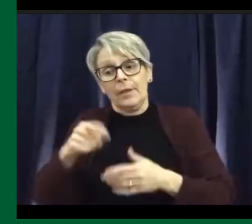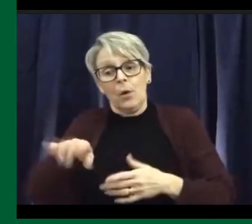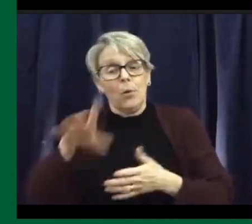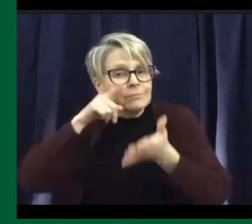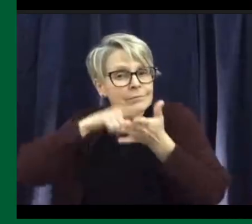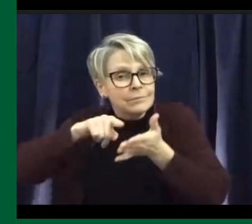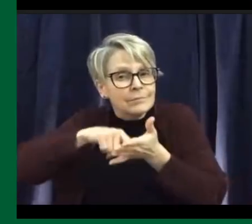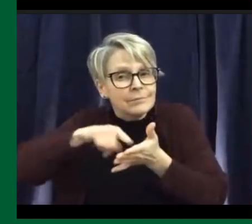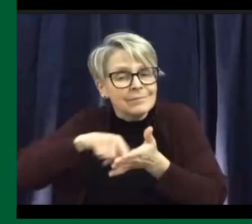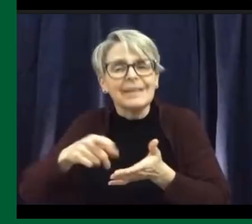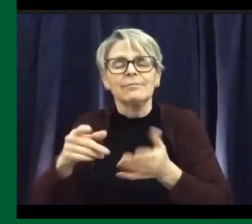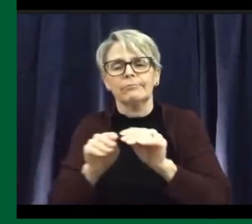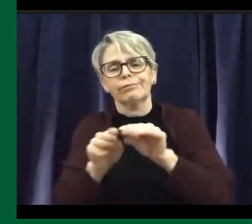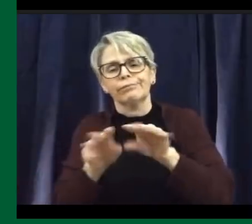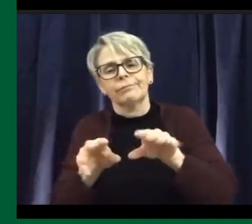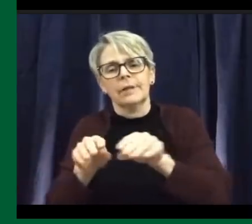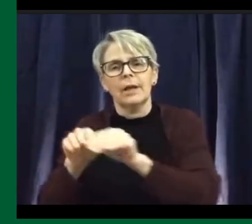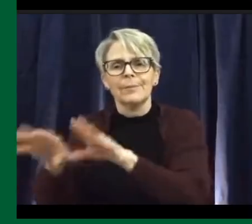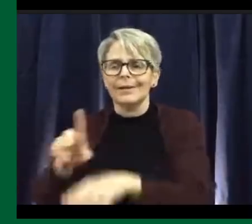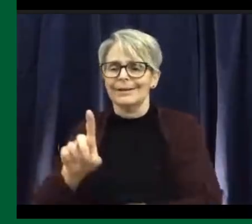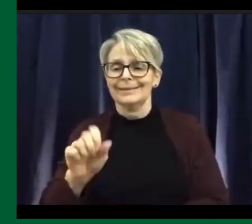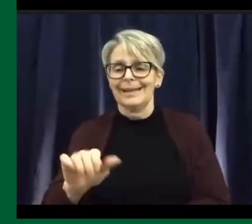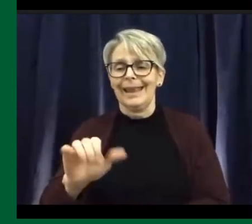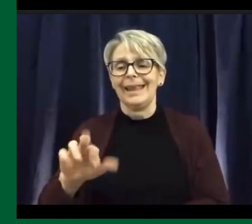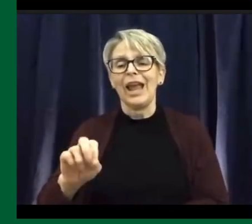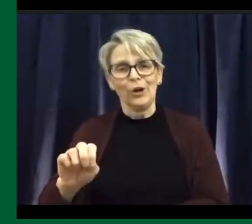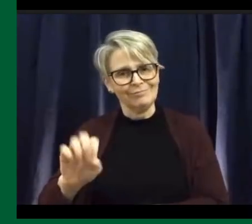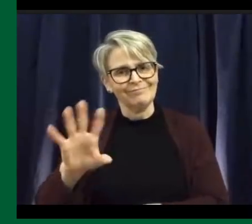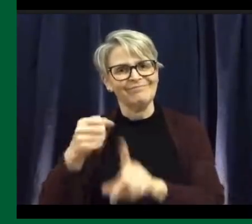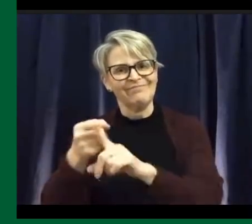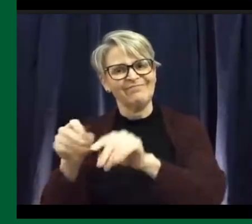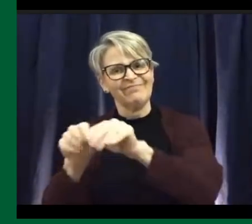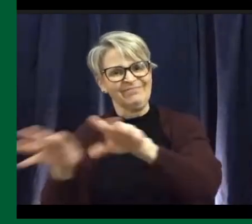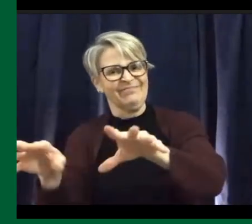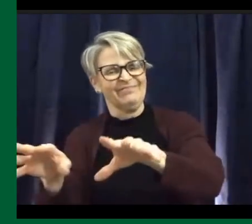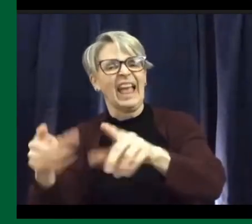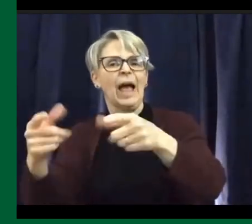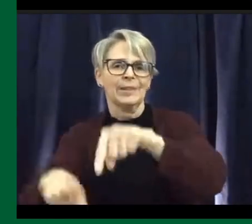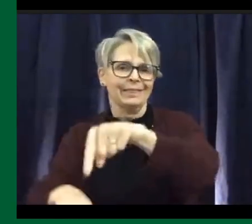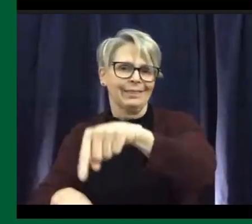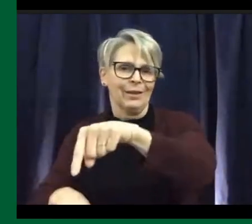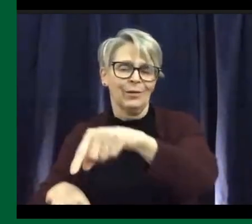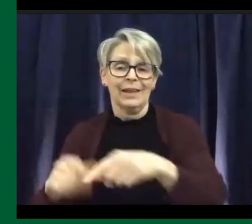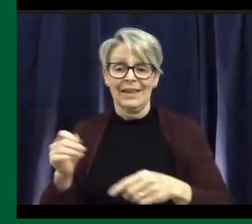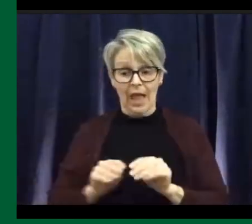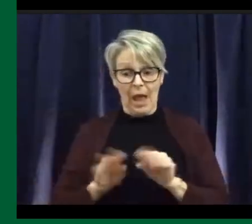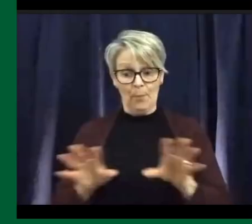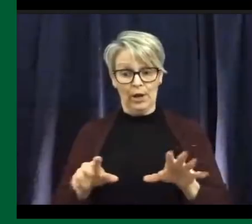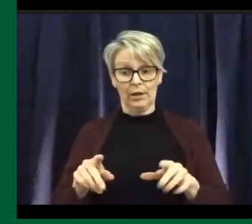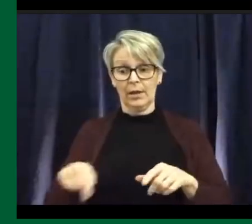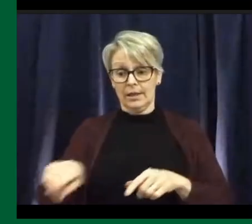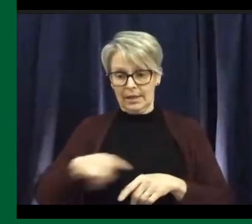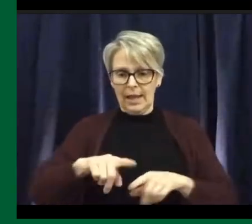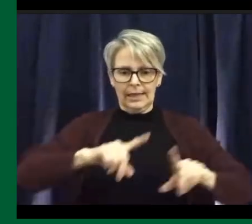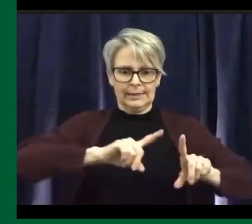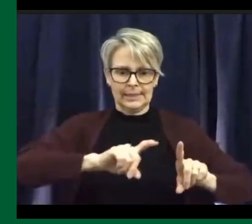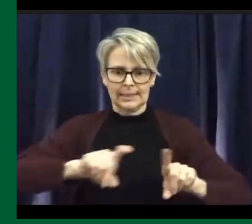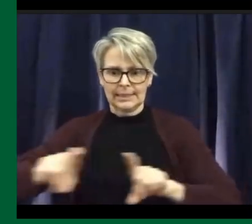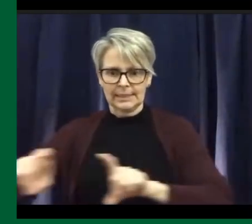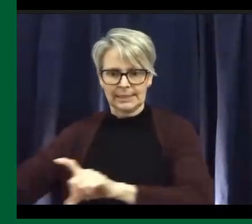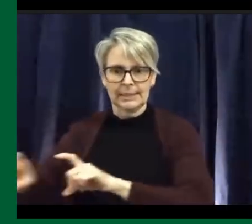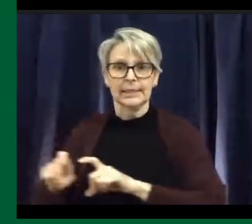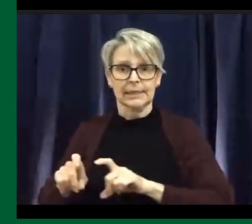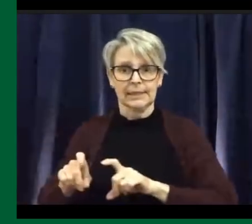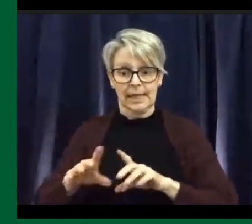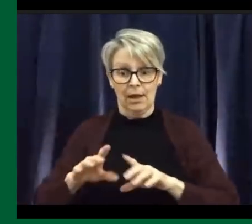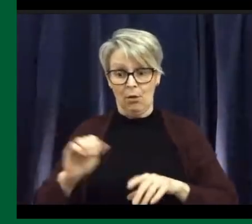active outbreaks, especially in daycares. So as you know, whenever there's an outbreak, everyone who may have been exposed is tested, so that does increase the